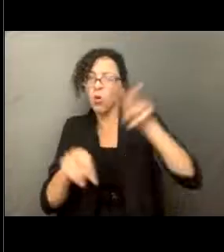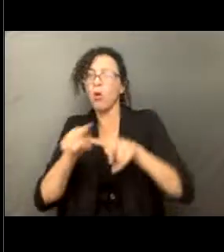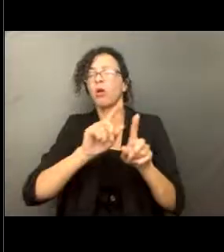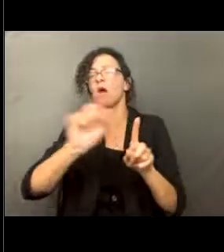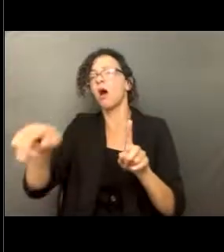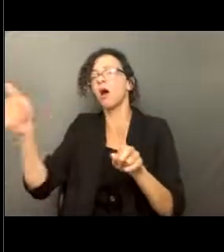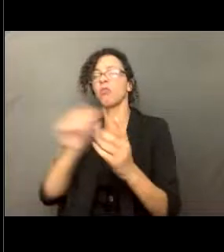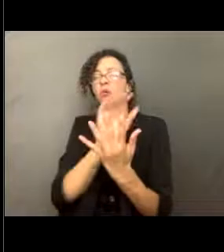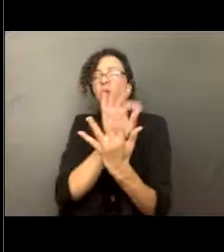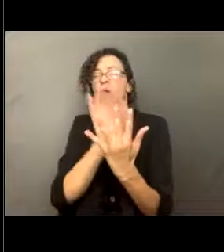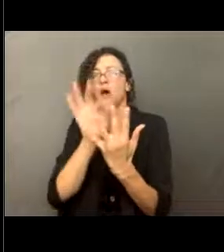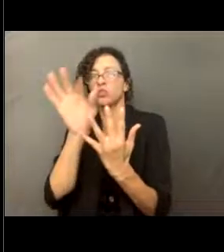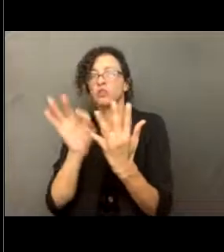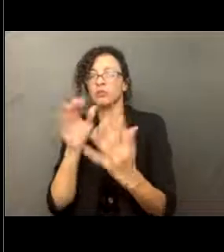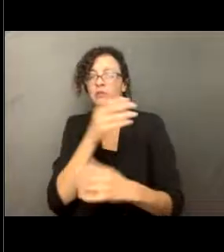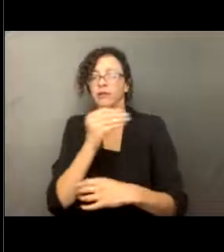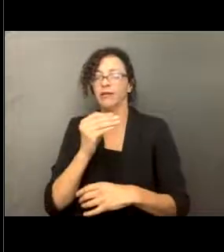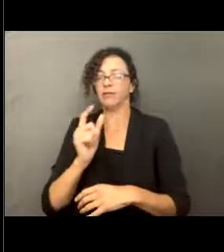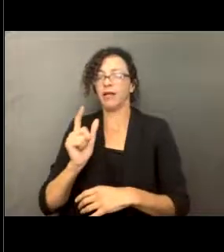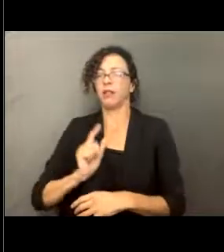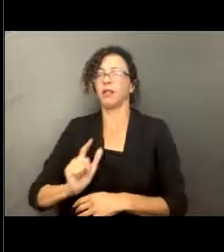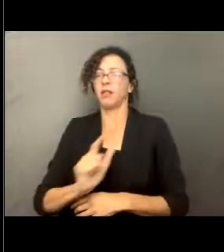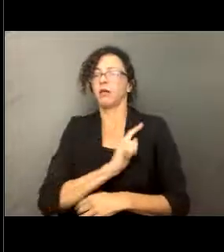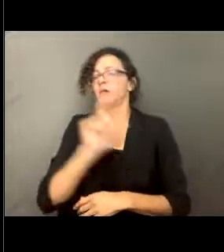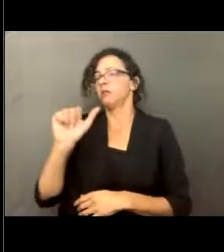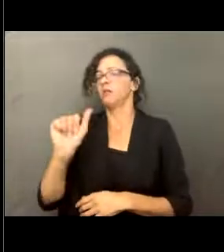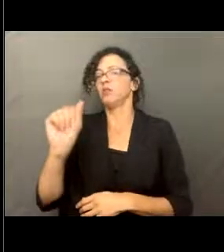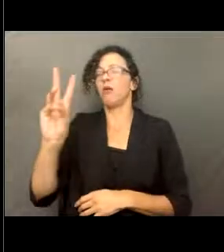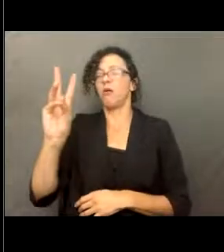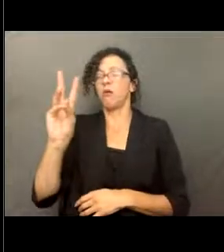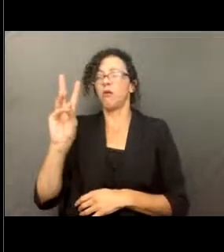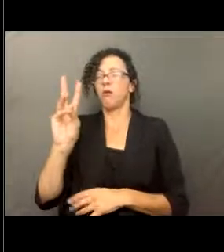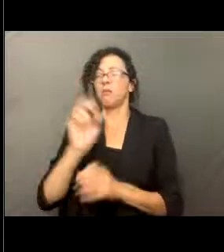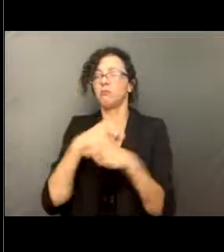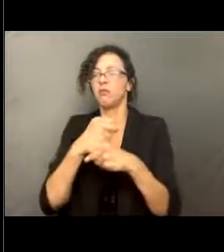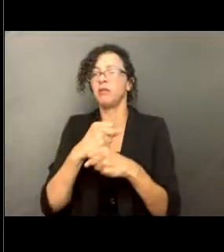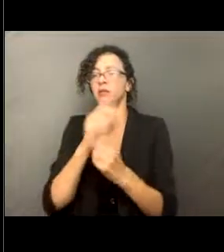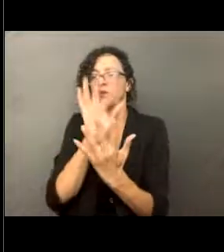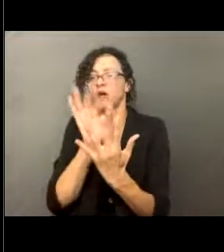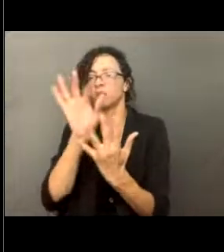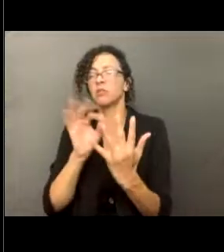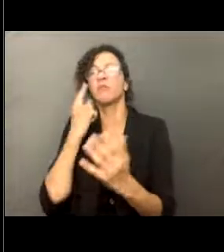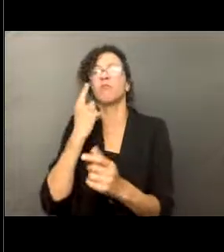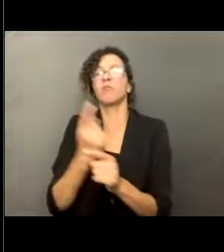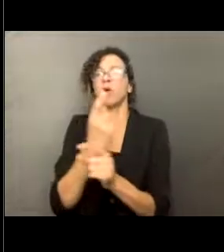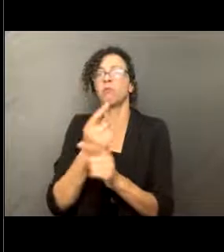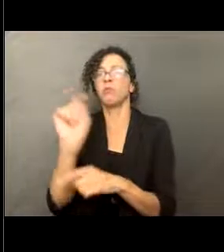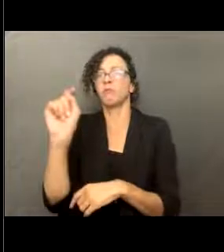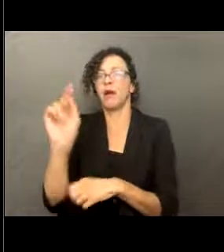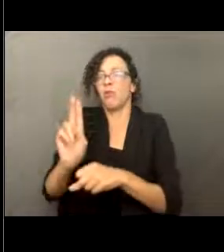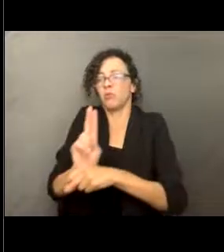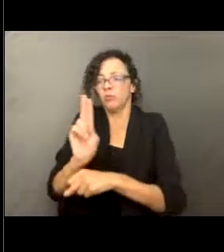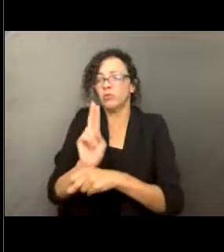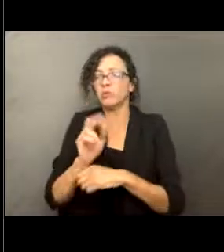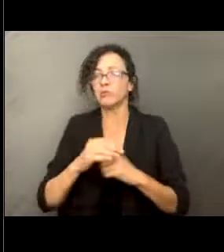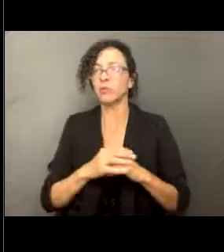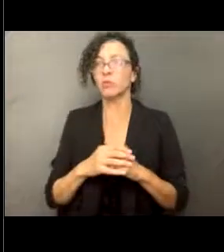legislation options for access to appropriate bathroom usage for seems communities. humane. I mean, you